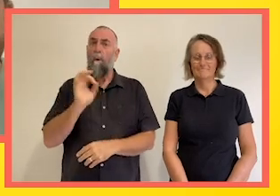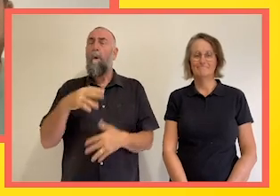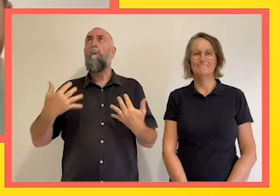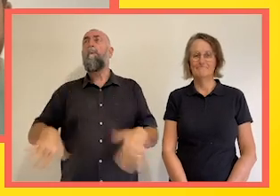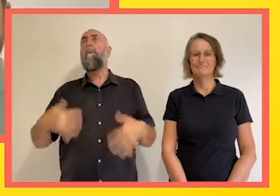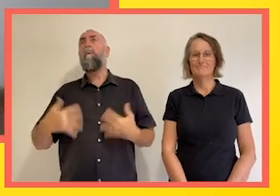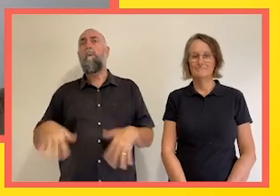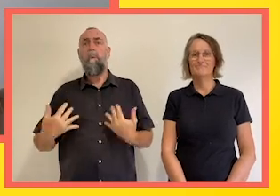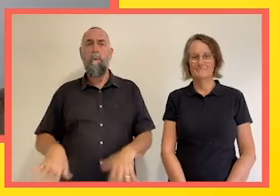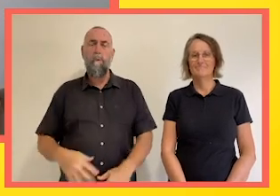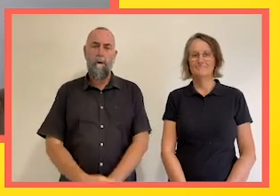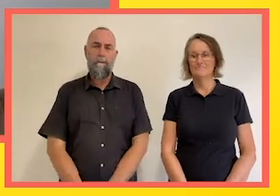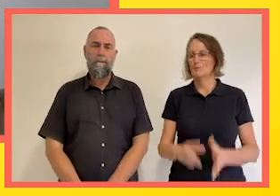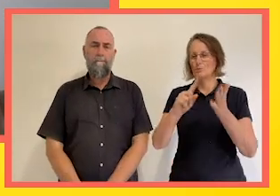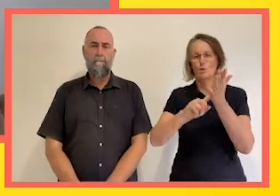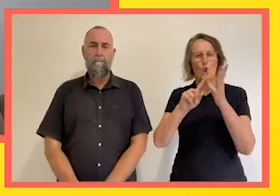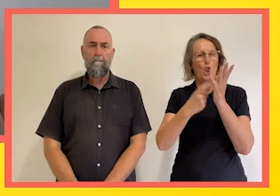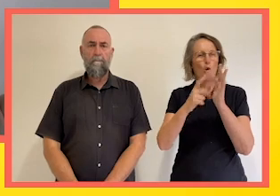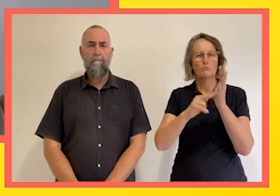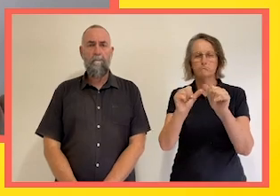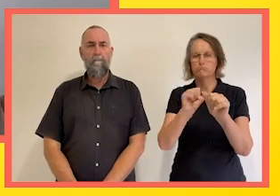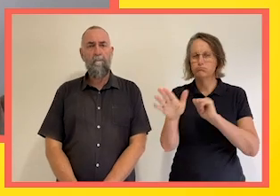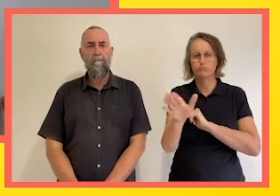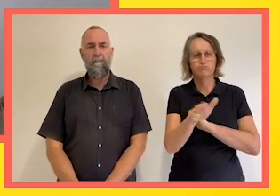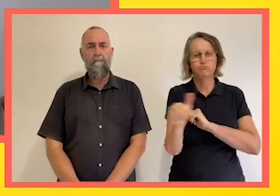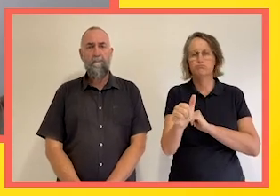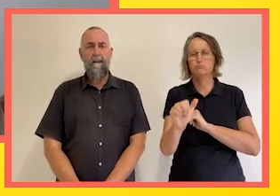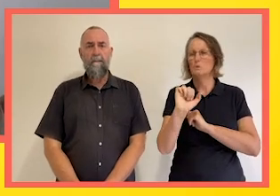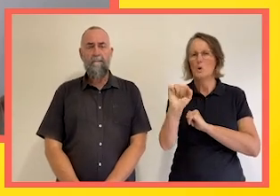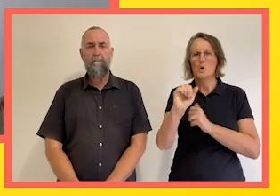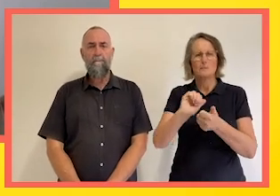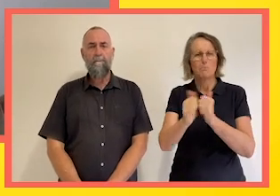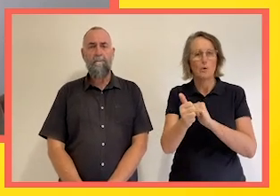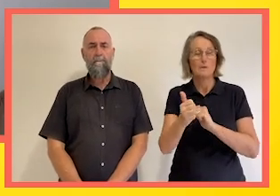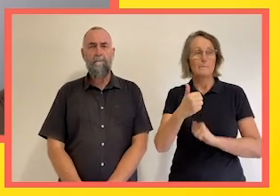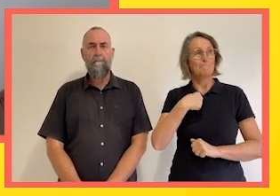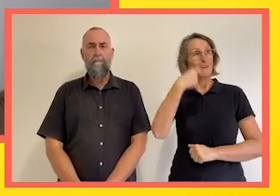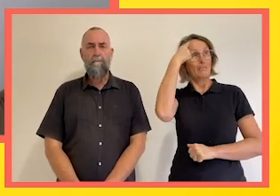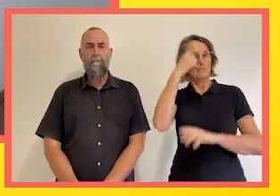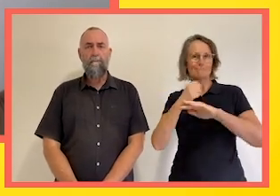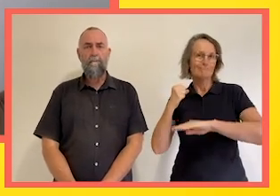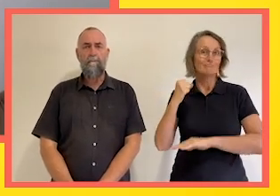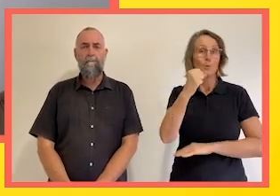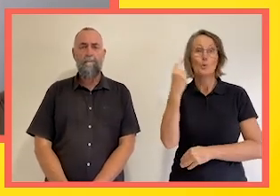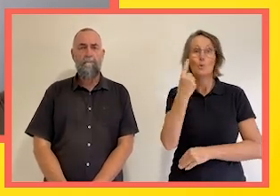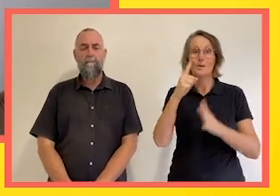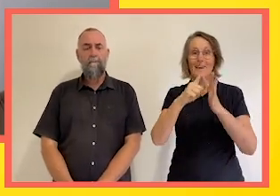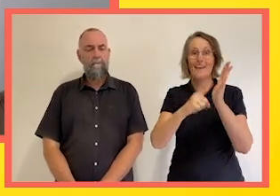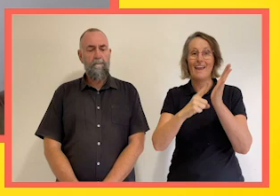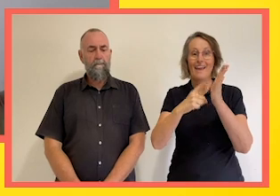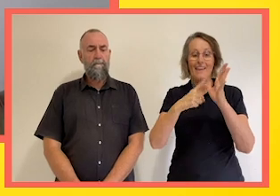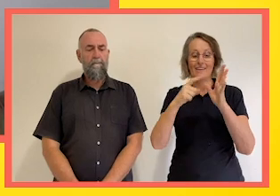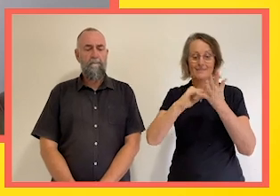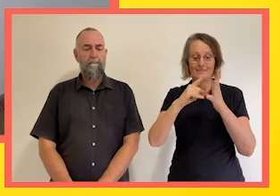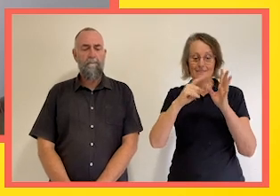both of those. What a phenomenal athlete. Can't wait to watch. My little Ripper moment would be Ella Sapplejack,